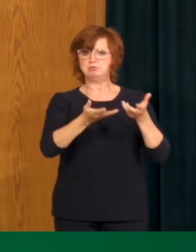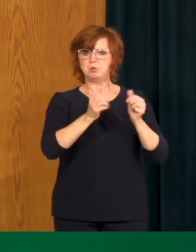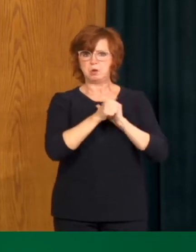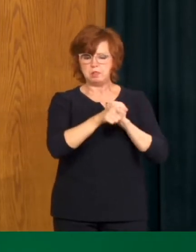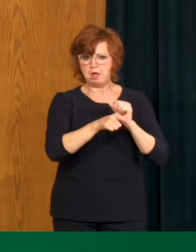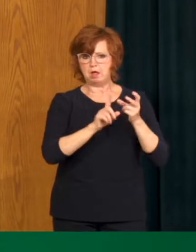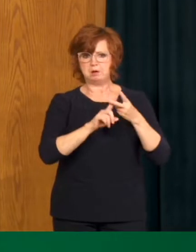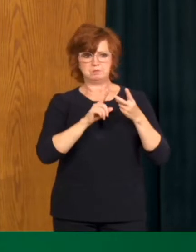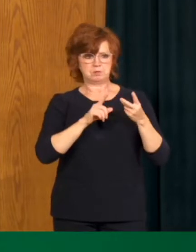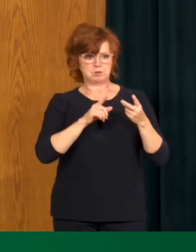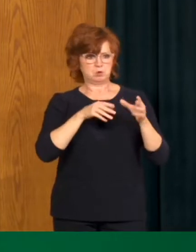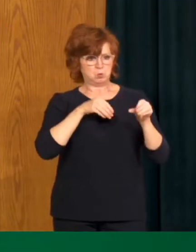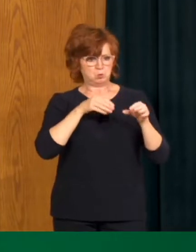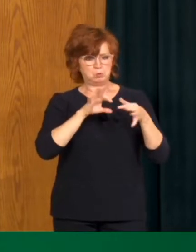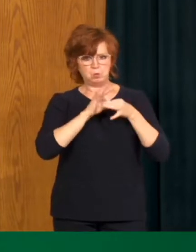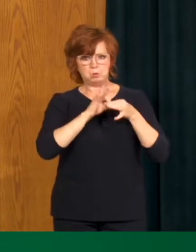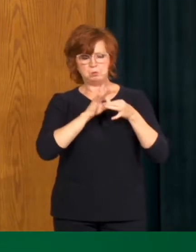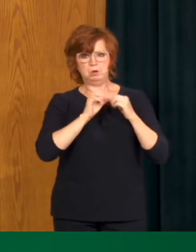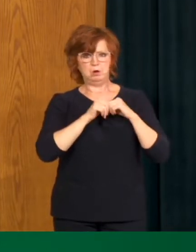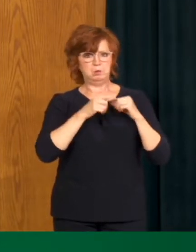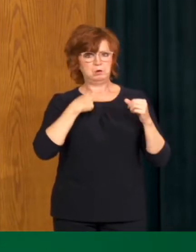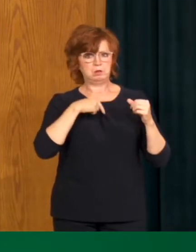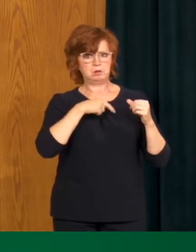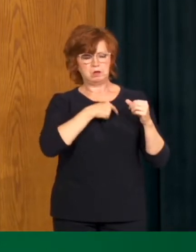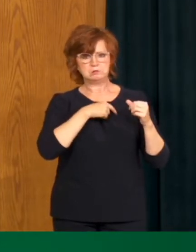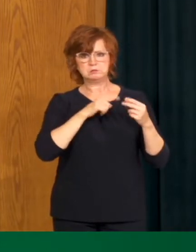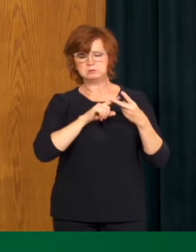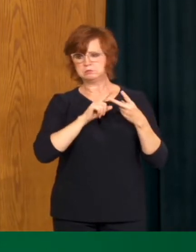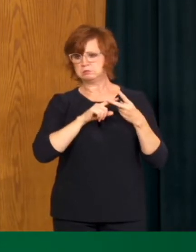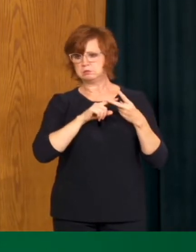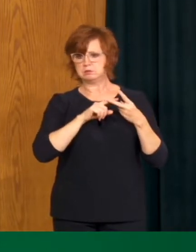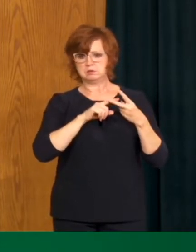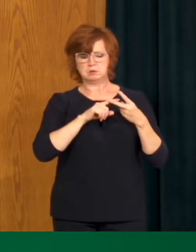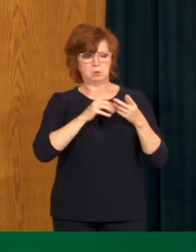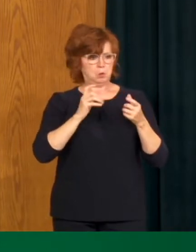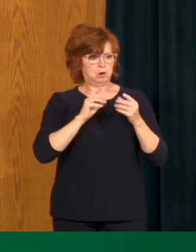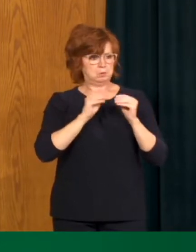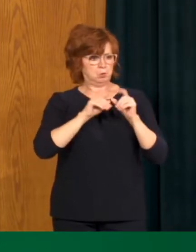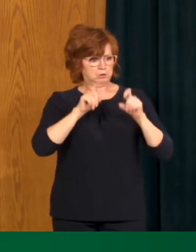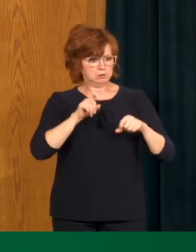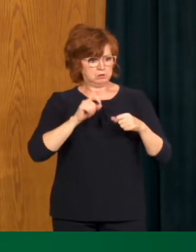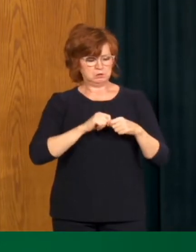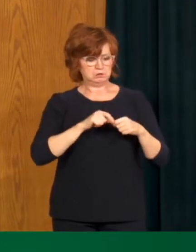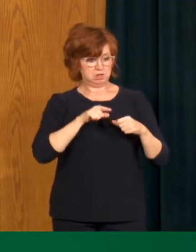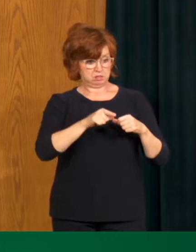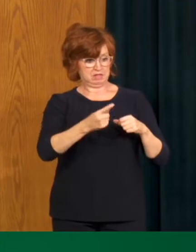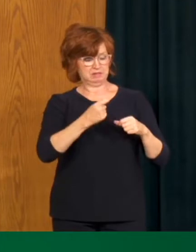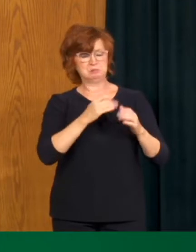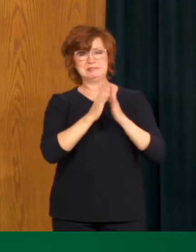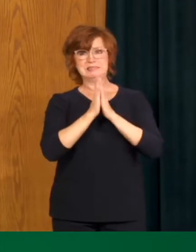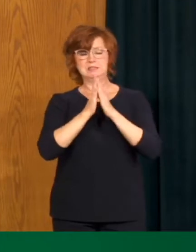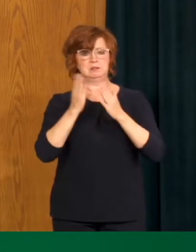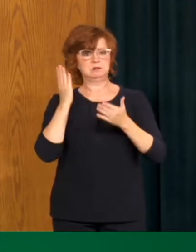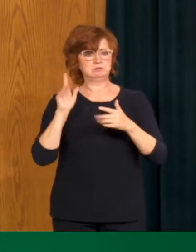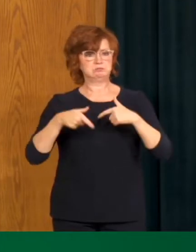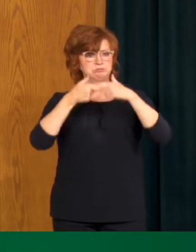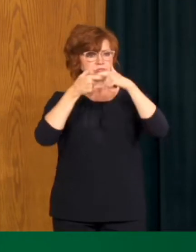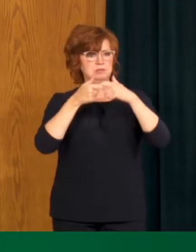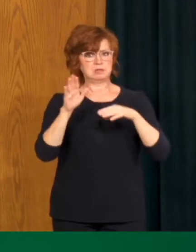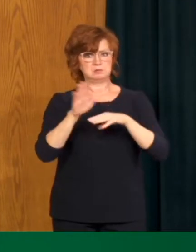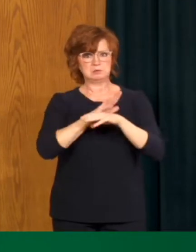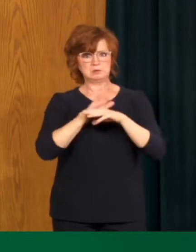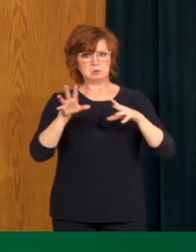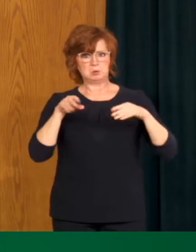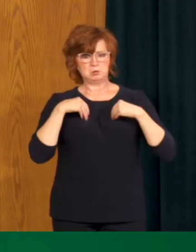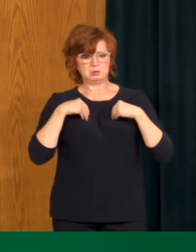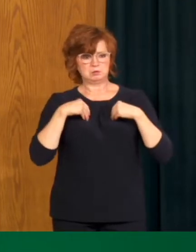in their communities, it hasn't. They have not asked for that to occur in their area.